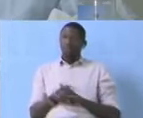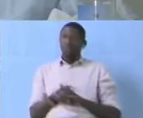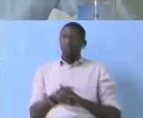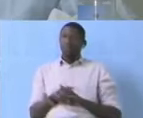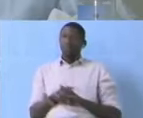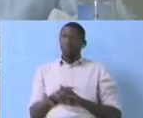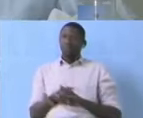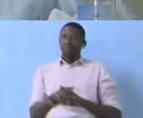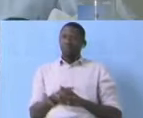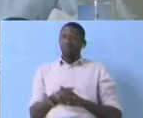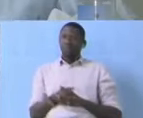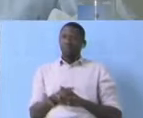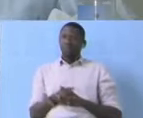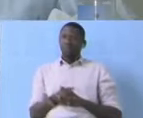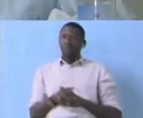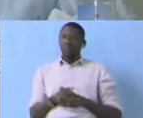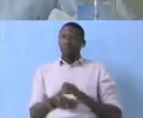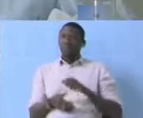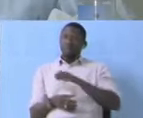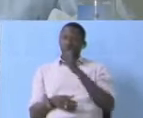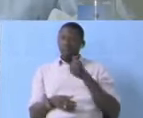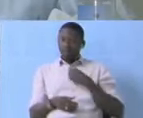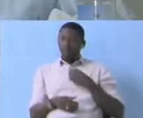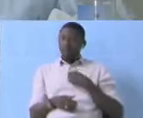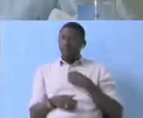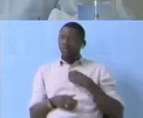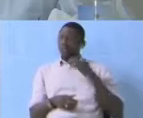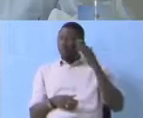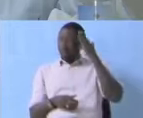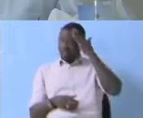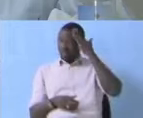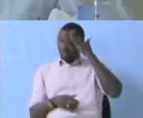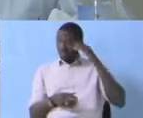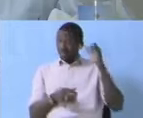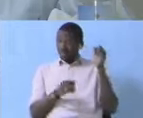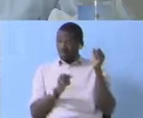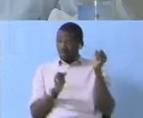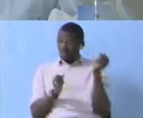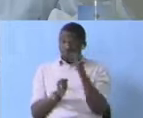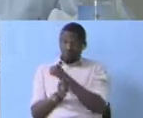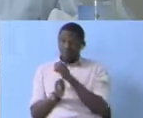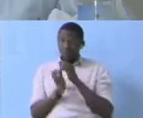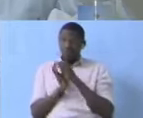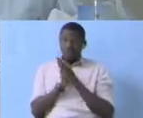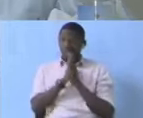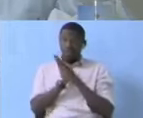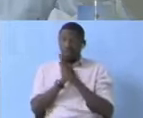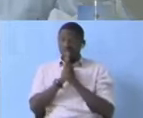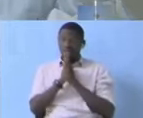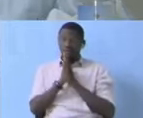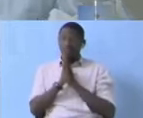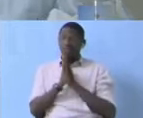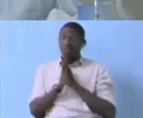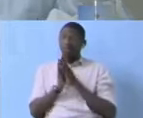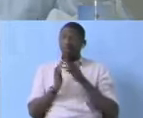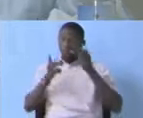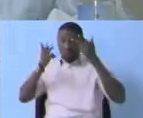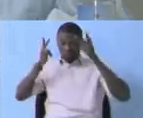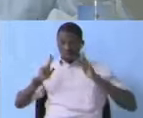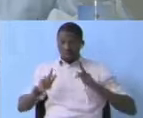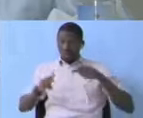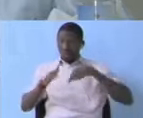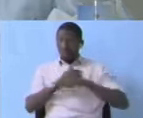fola. And that it is a criminal offense in the laws of this country to lie on the oath. Lua